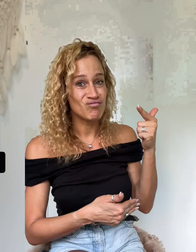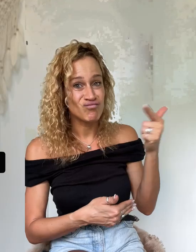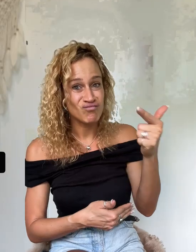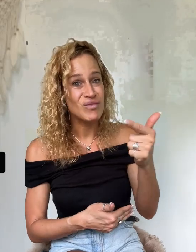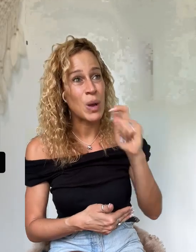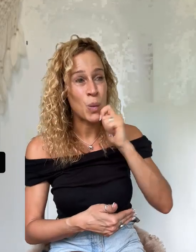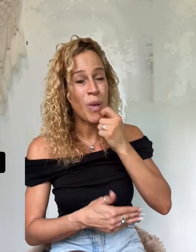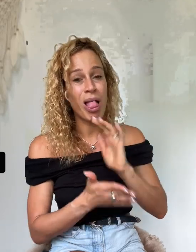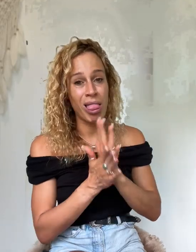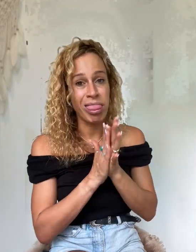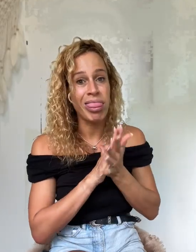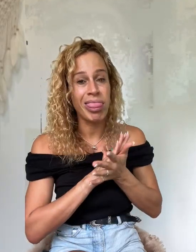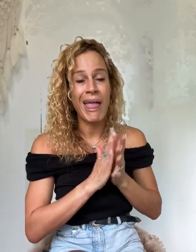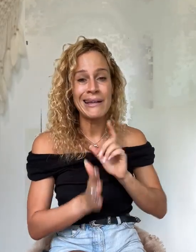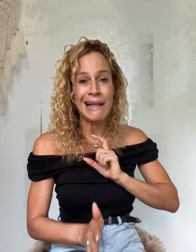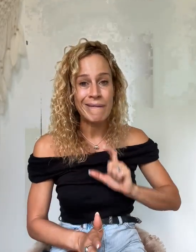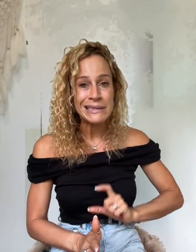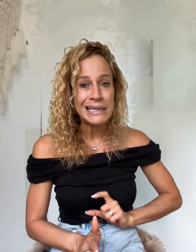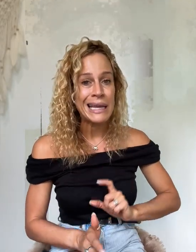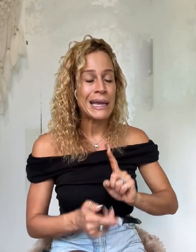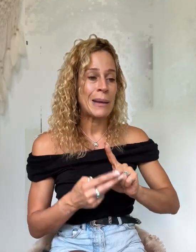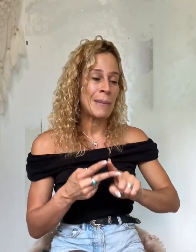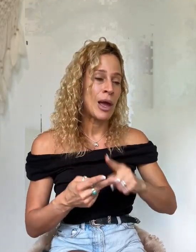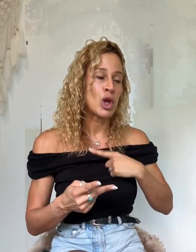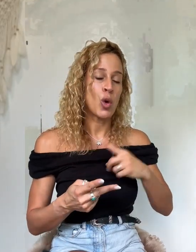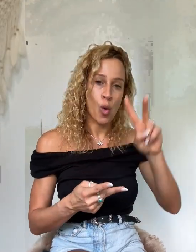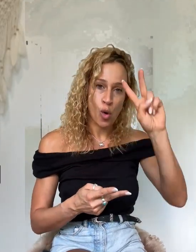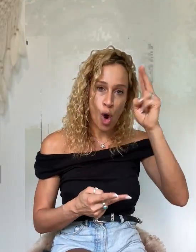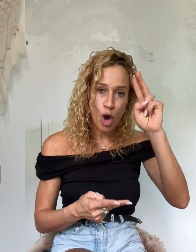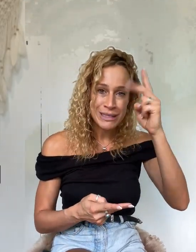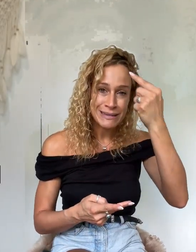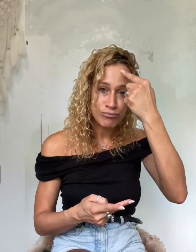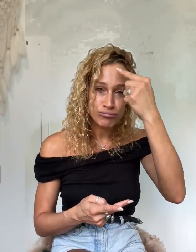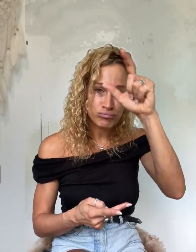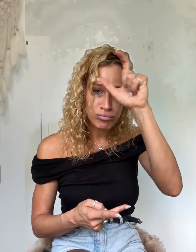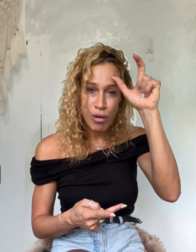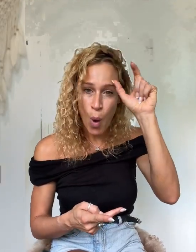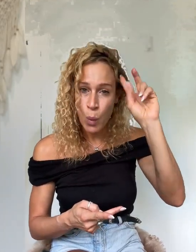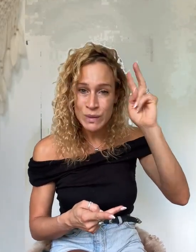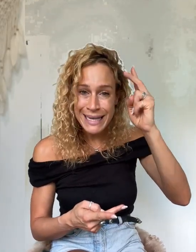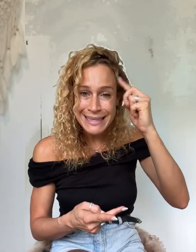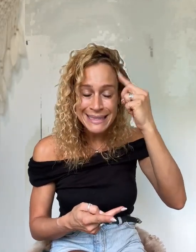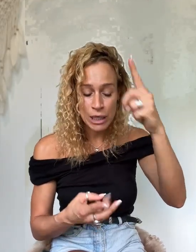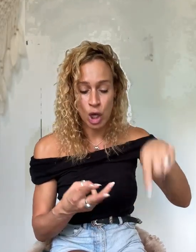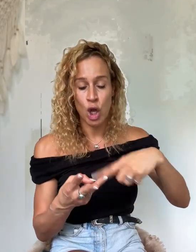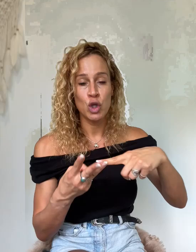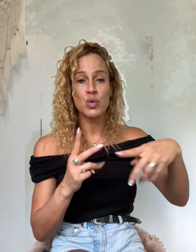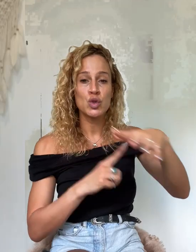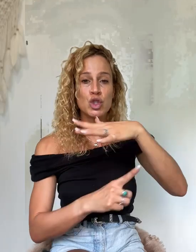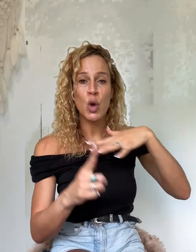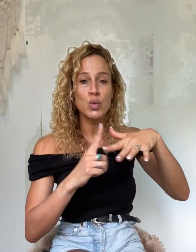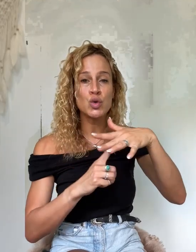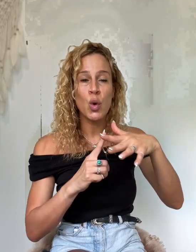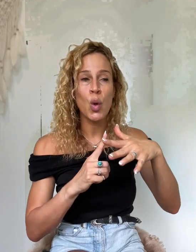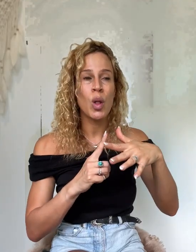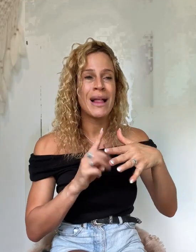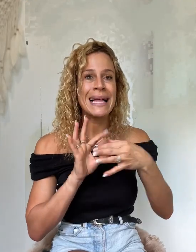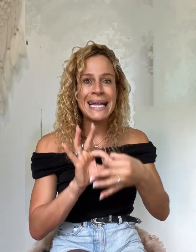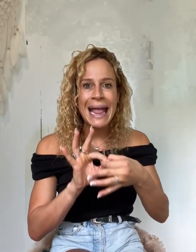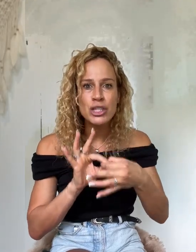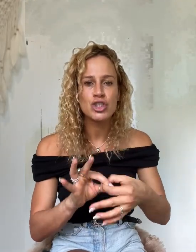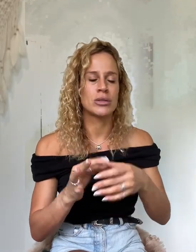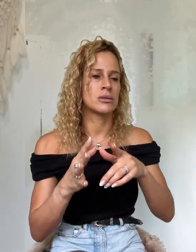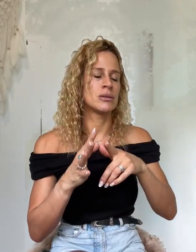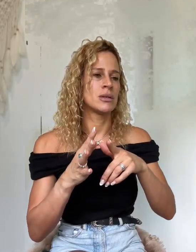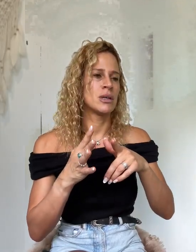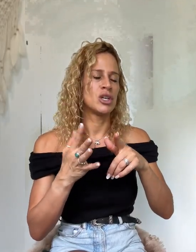will mess with your self-esteem. It will mess with your cognitive processing. It will mess with your social circles. It will mess